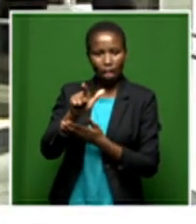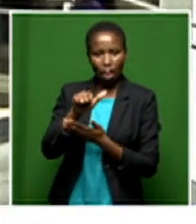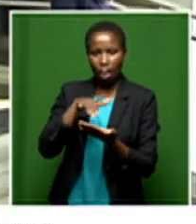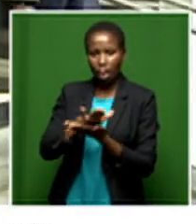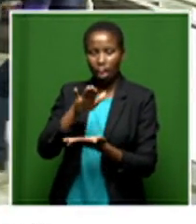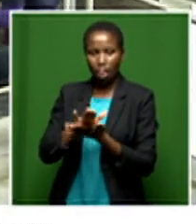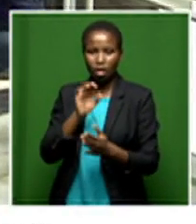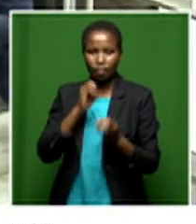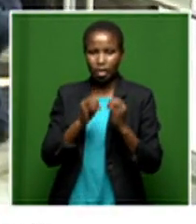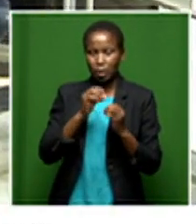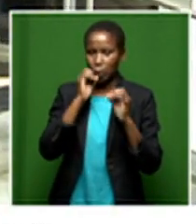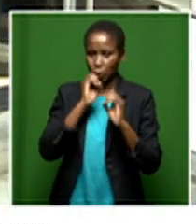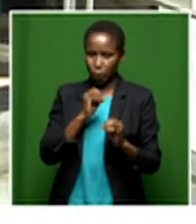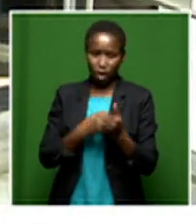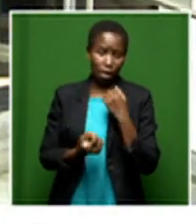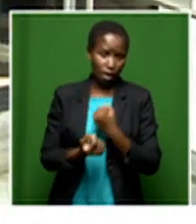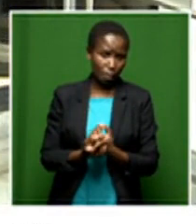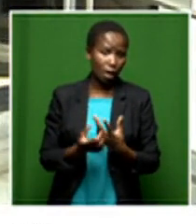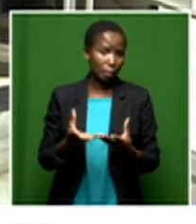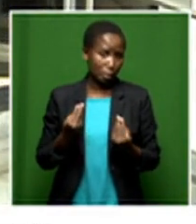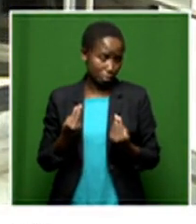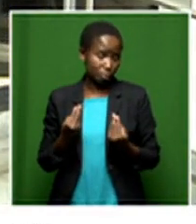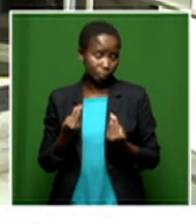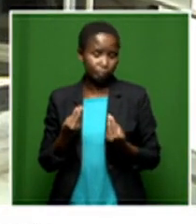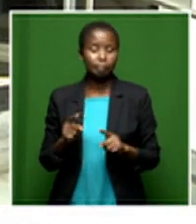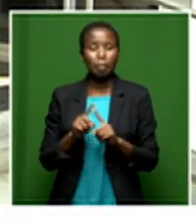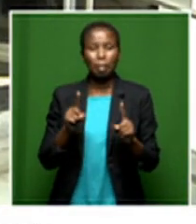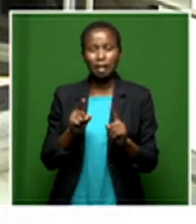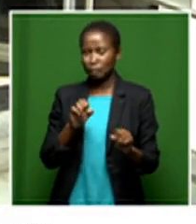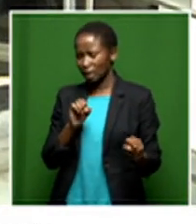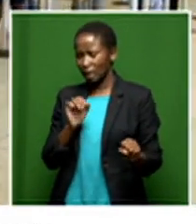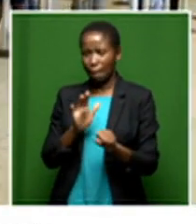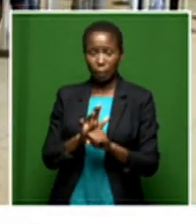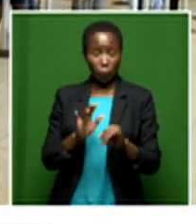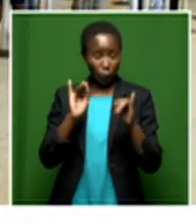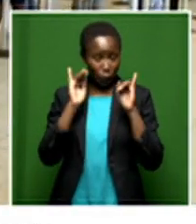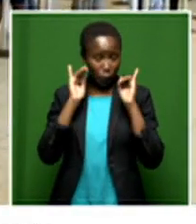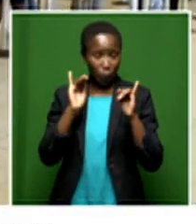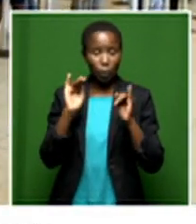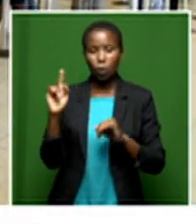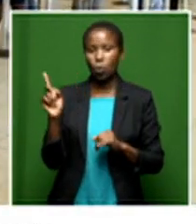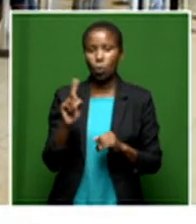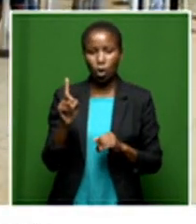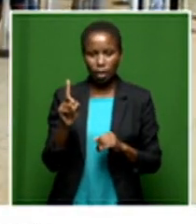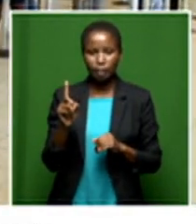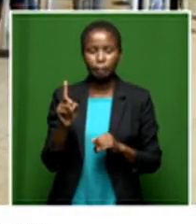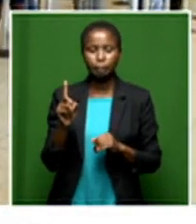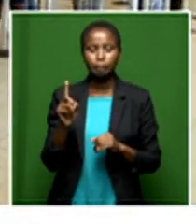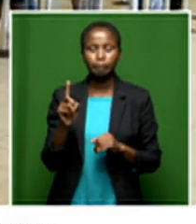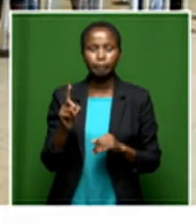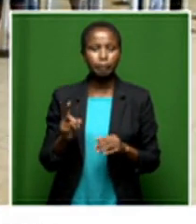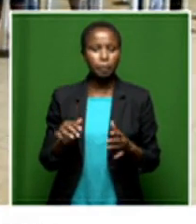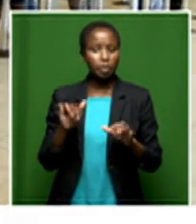and take forward. But the biggest impact from the pandemic is that it has sped up the manner in